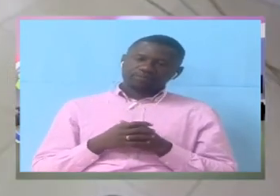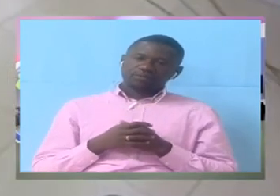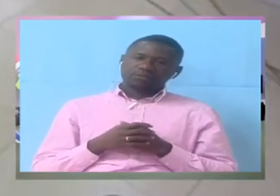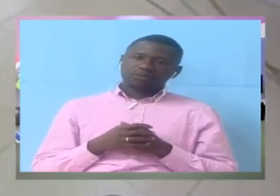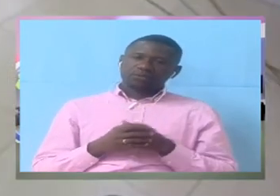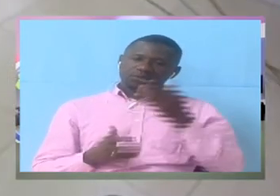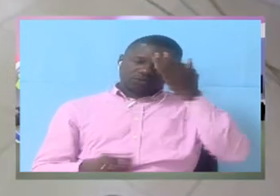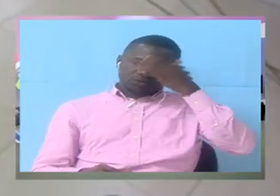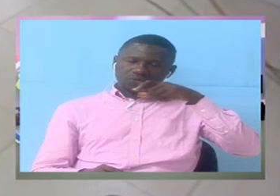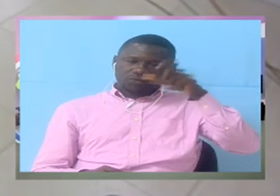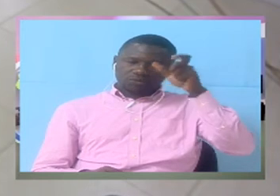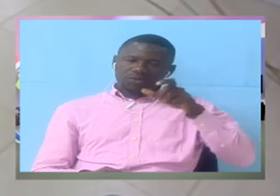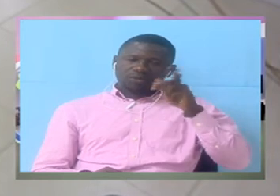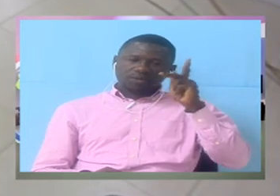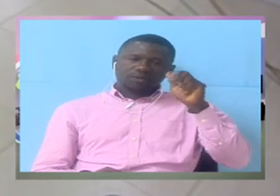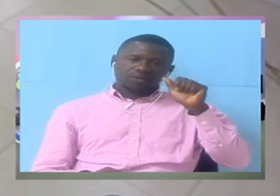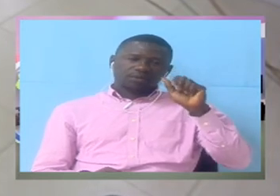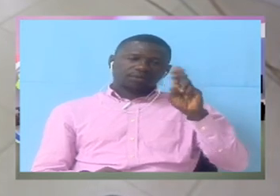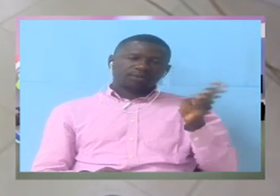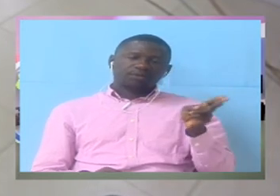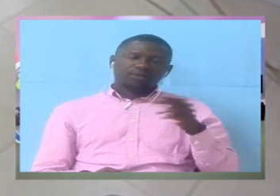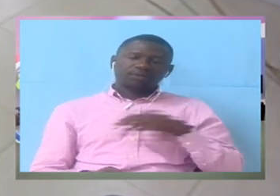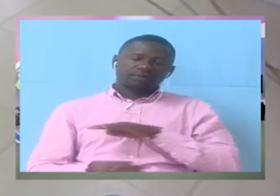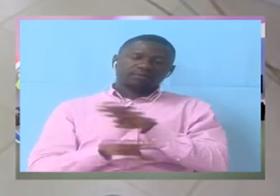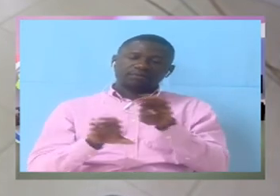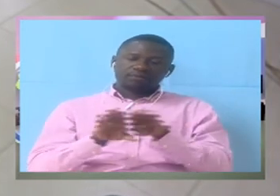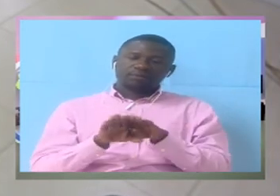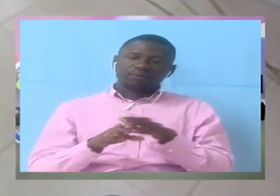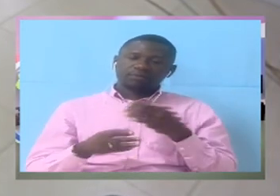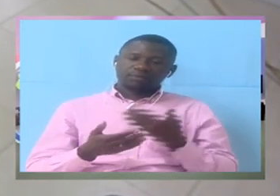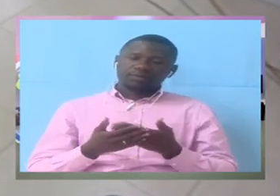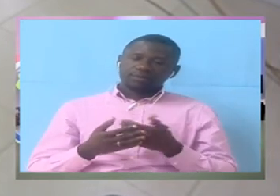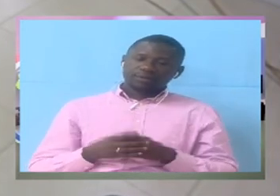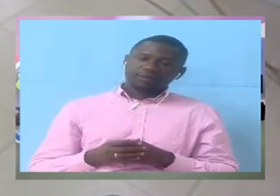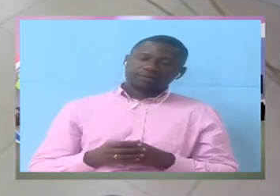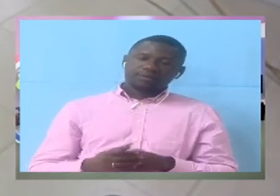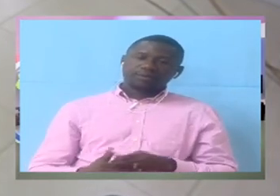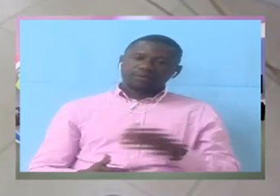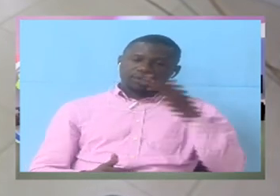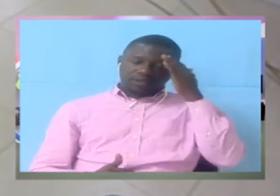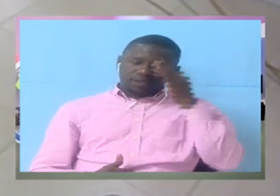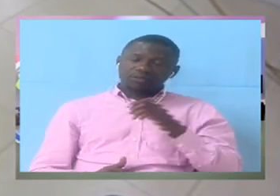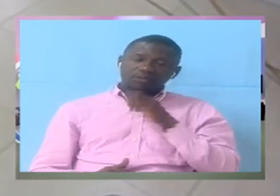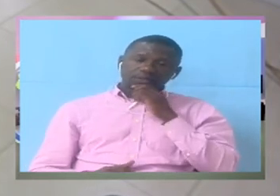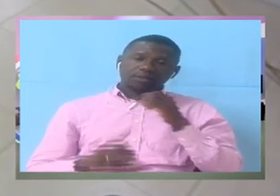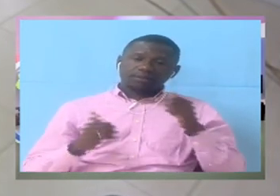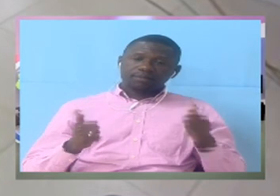Commissioner Carr, you have the floor, please. Thank you, Chairman.